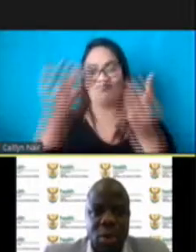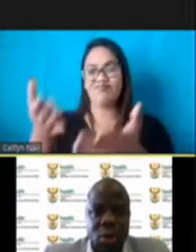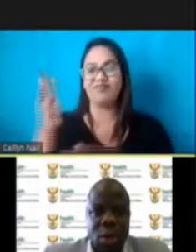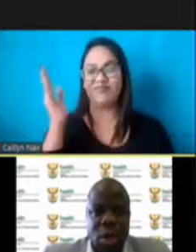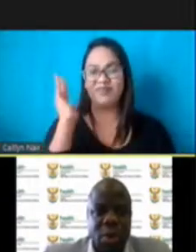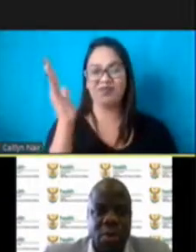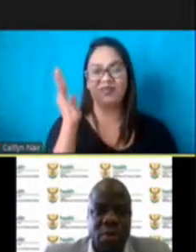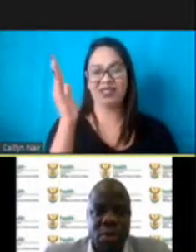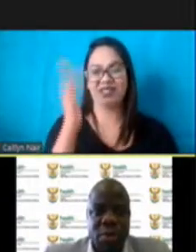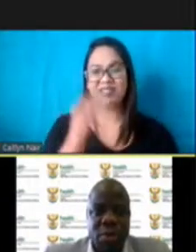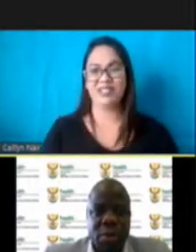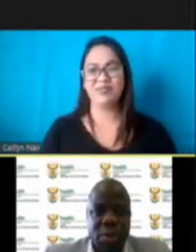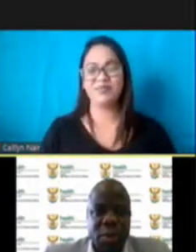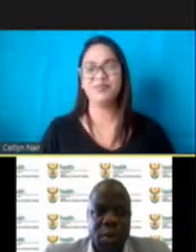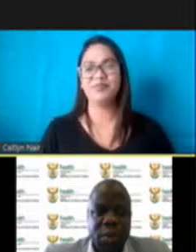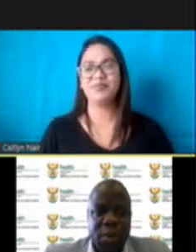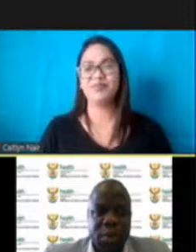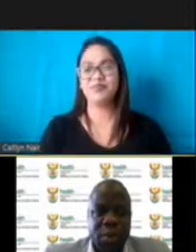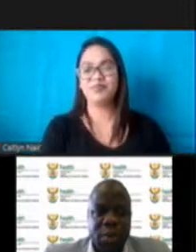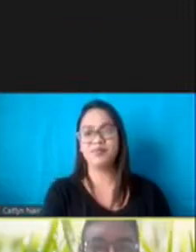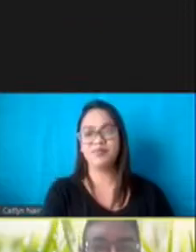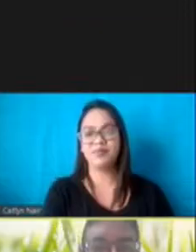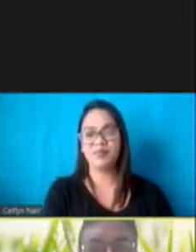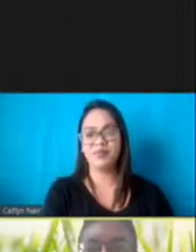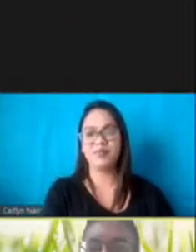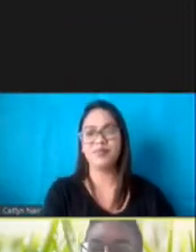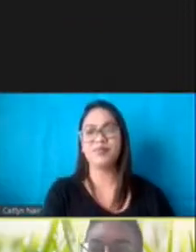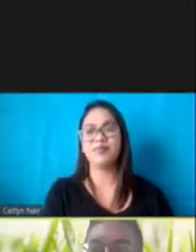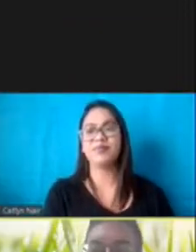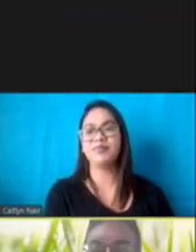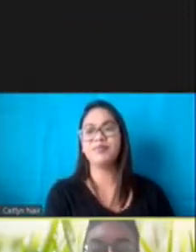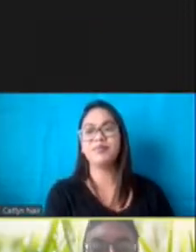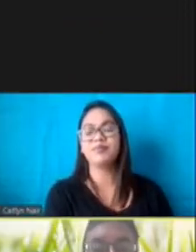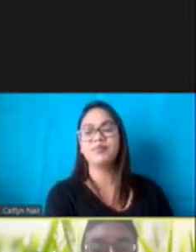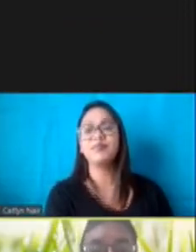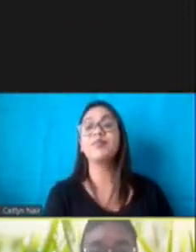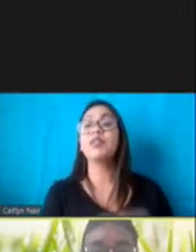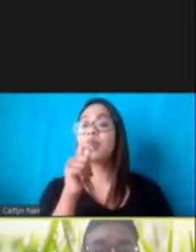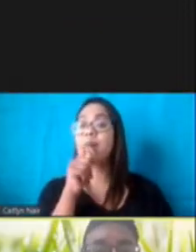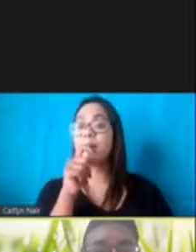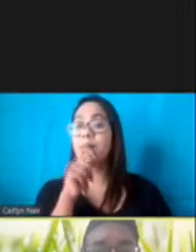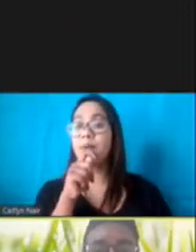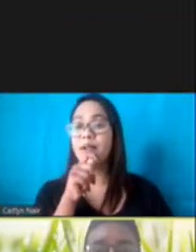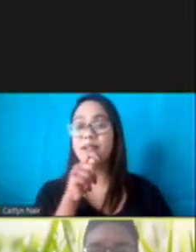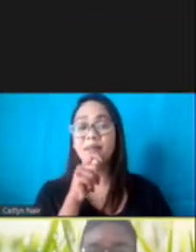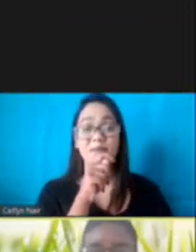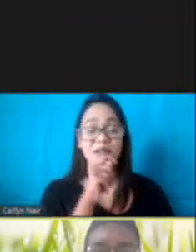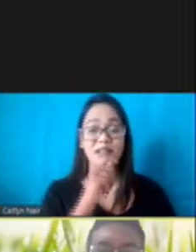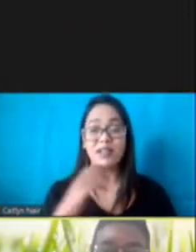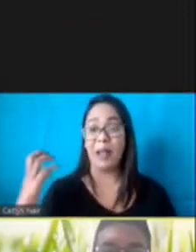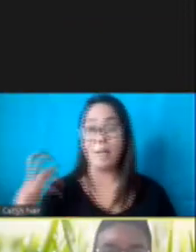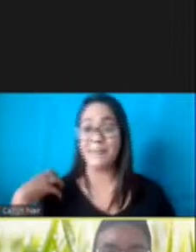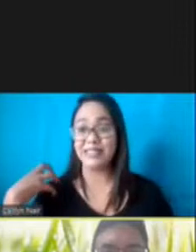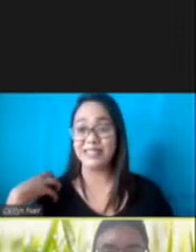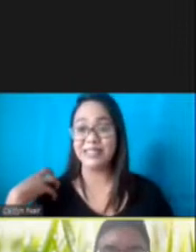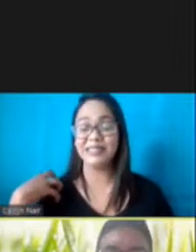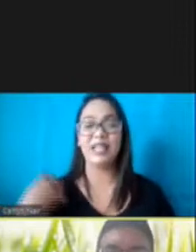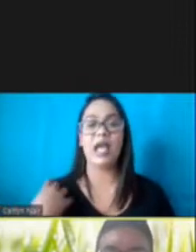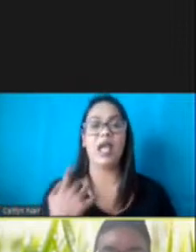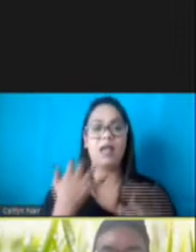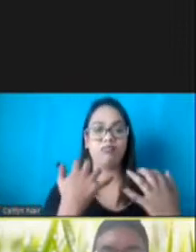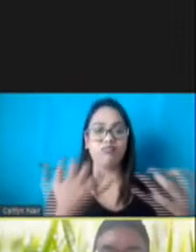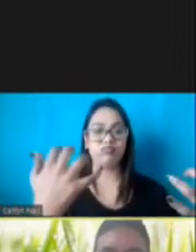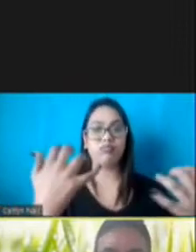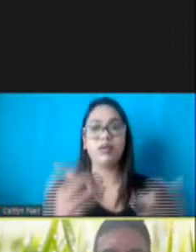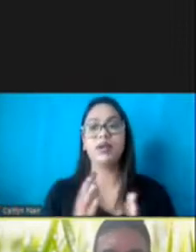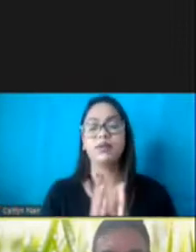Over to you, Prof. Good morning, everybody. Good morning, Mr. Minister and members of the press. So the brief that I've been